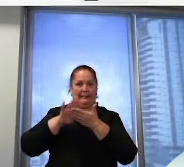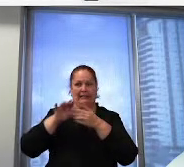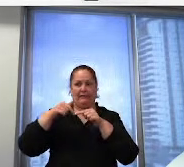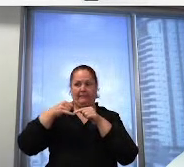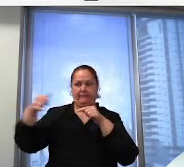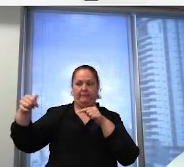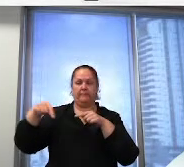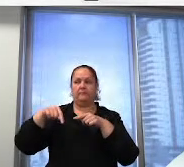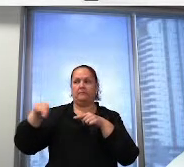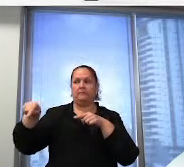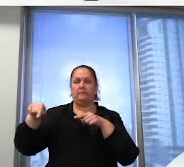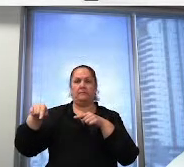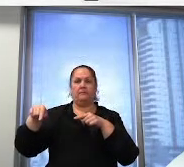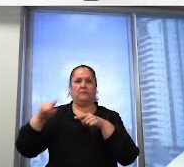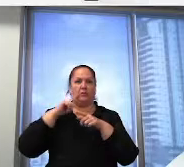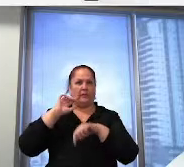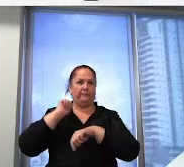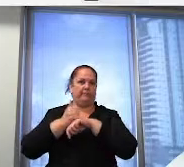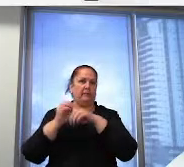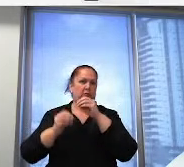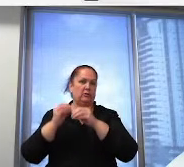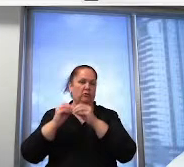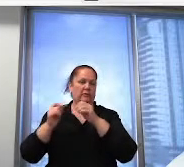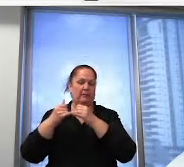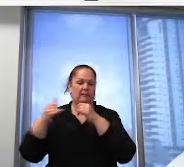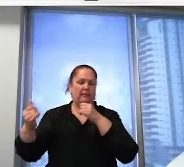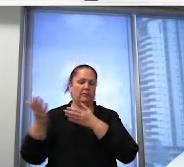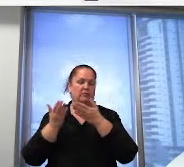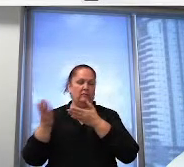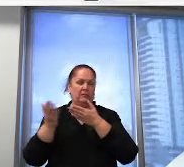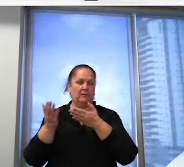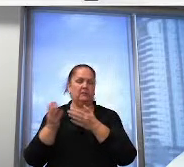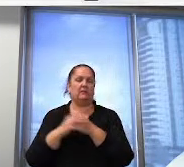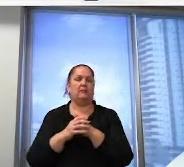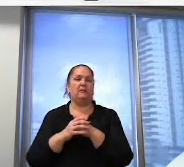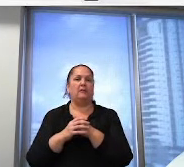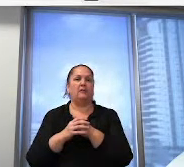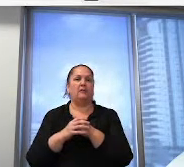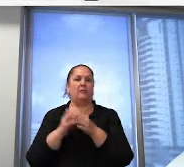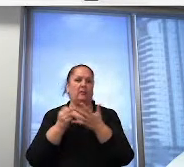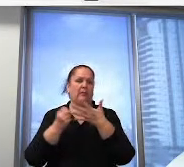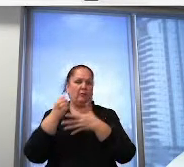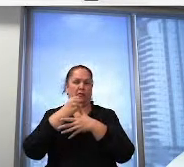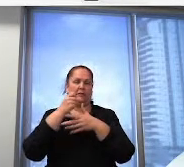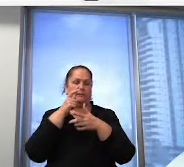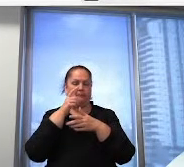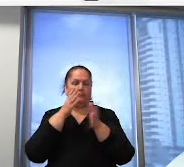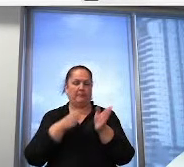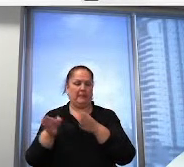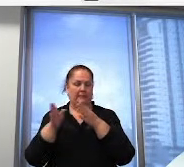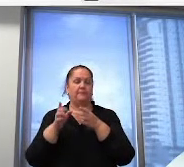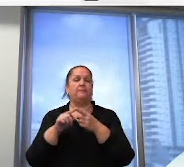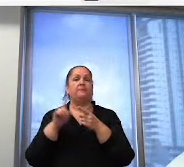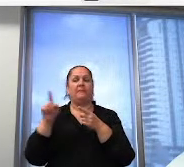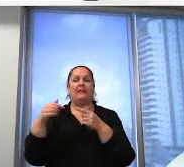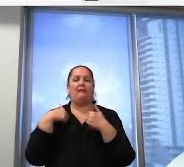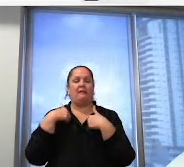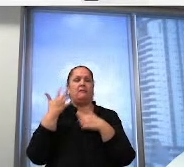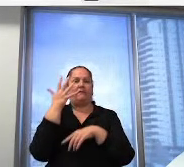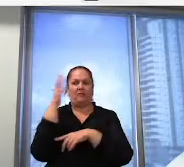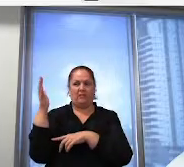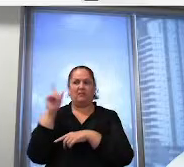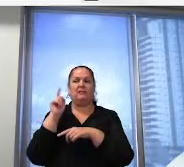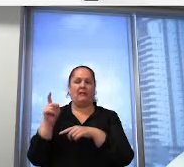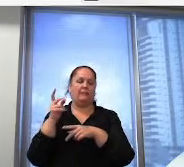clearing as part of that we're restoring the line of service as part of the priority stabilization plan has